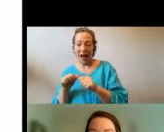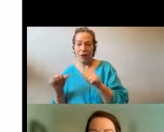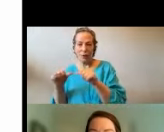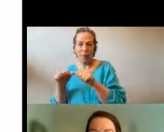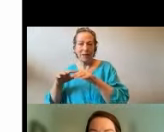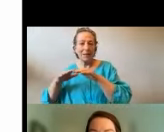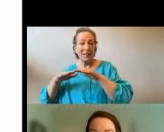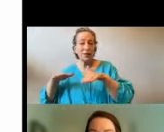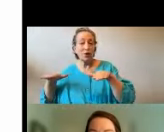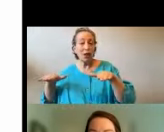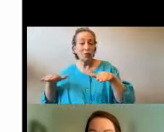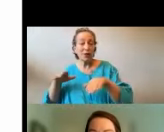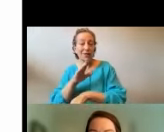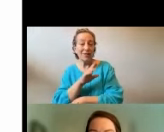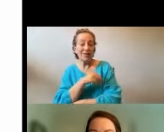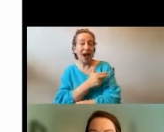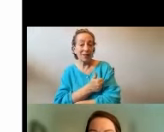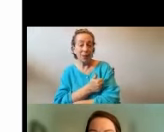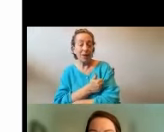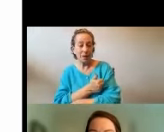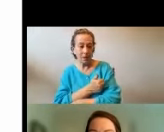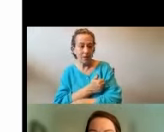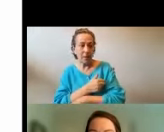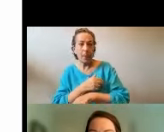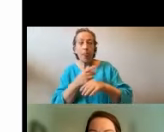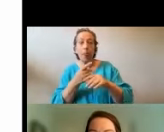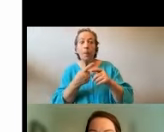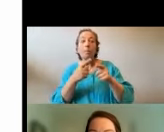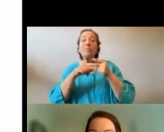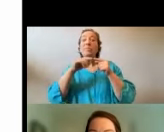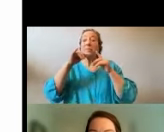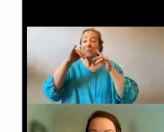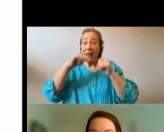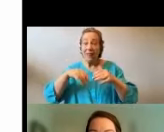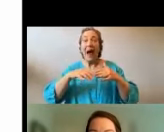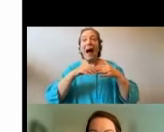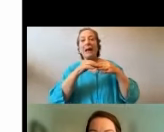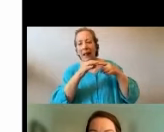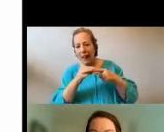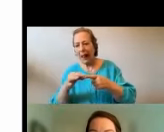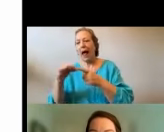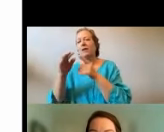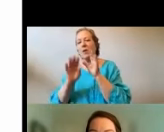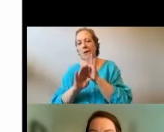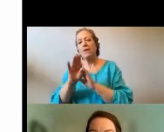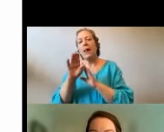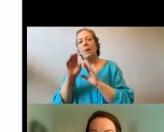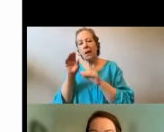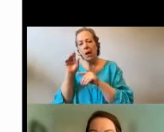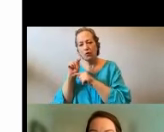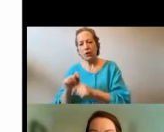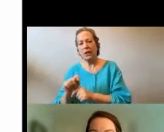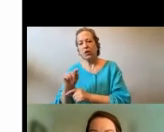hospitals in particular, really led, I think, the development of traditional MLPs.